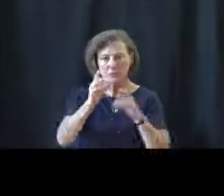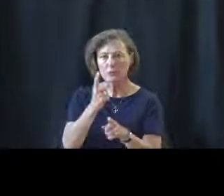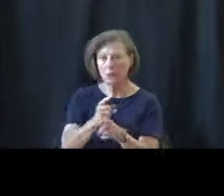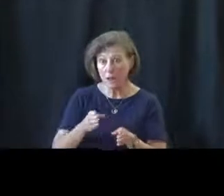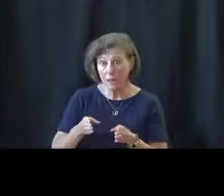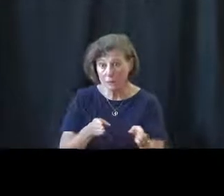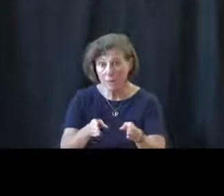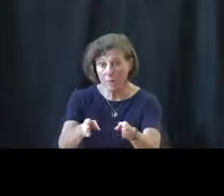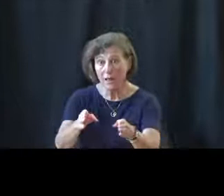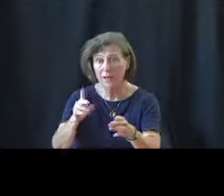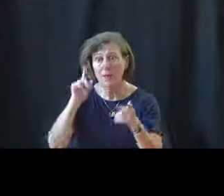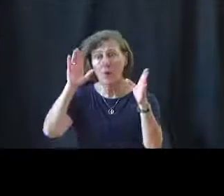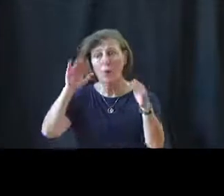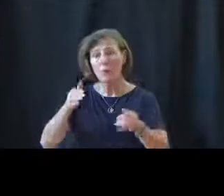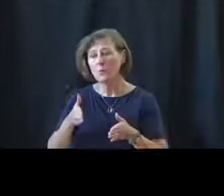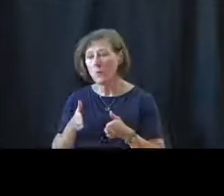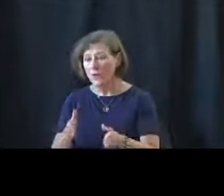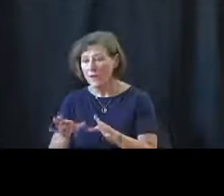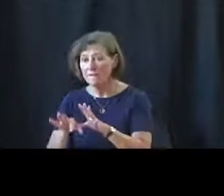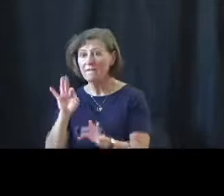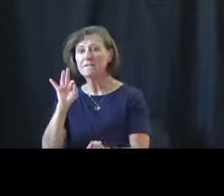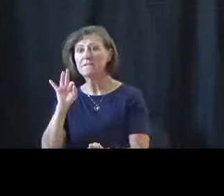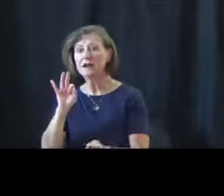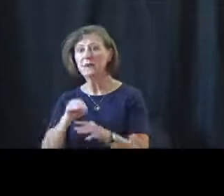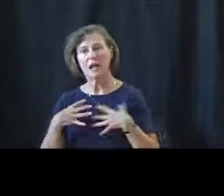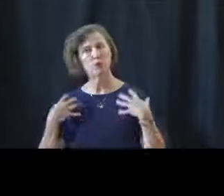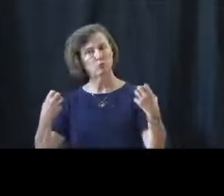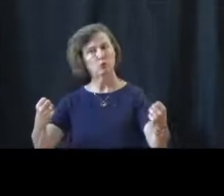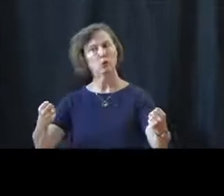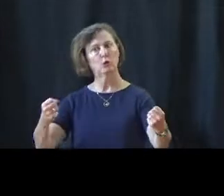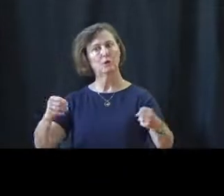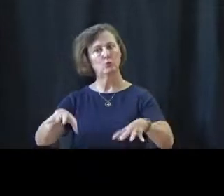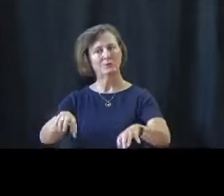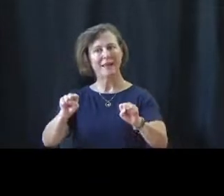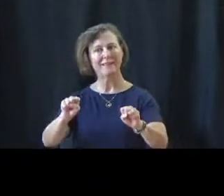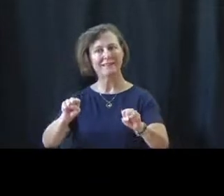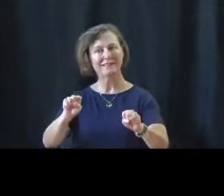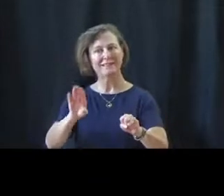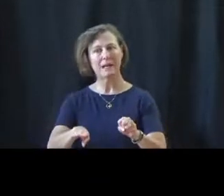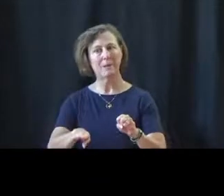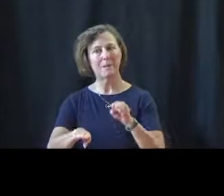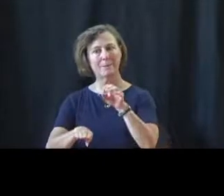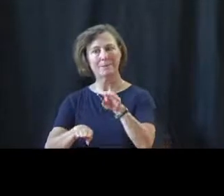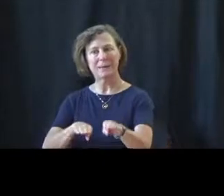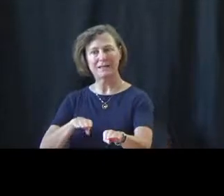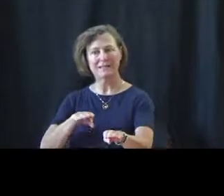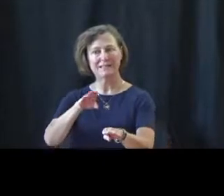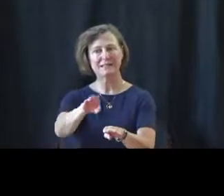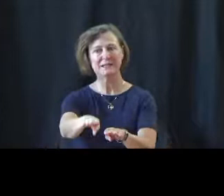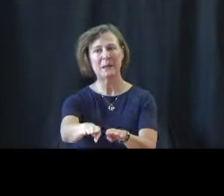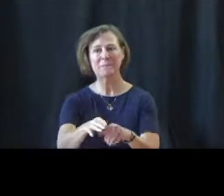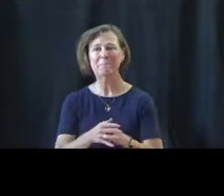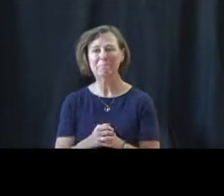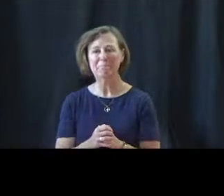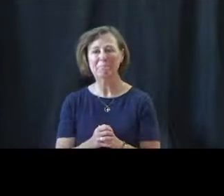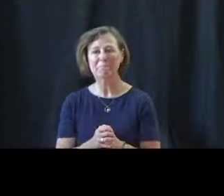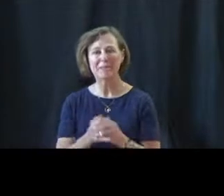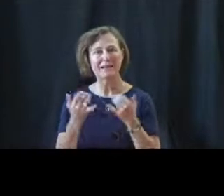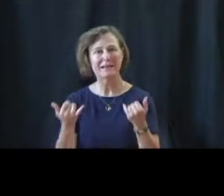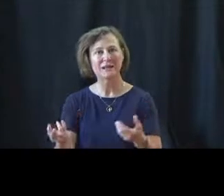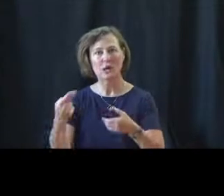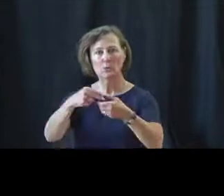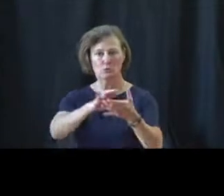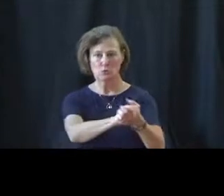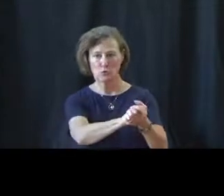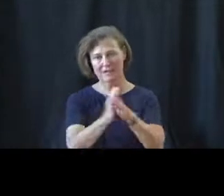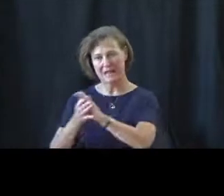a way be found and the courage to take it step by step. Let us join